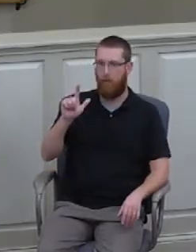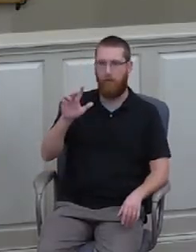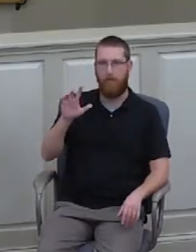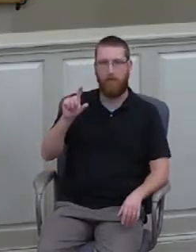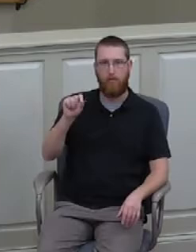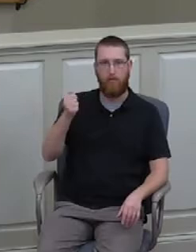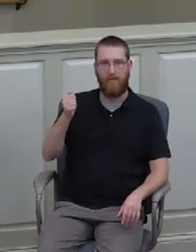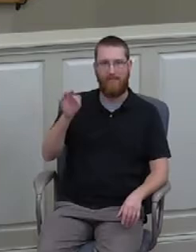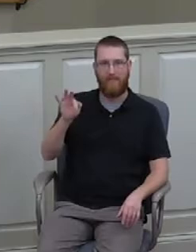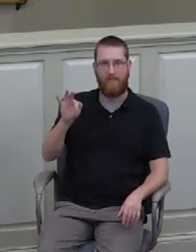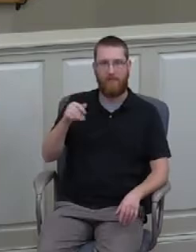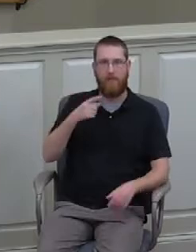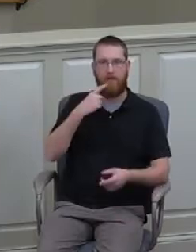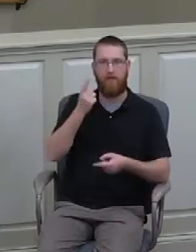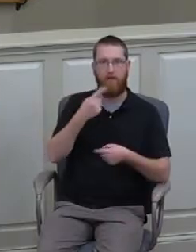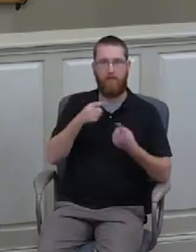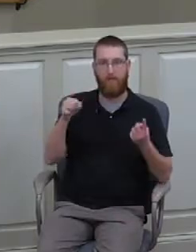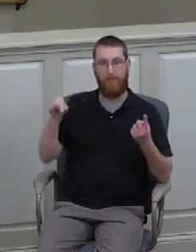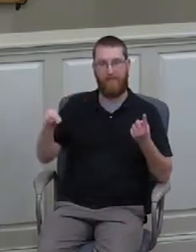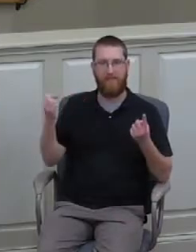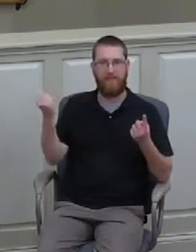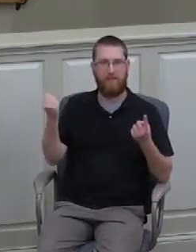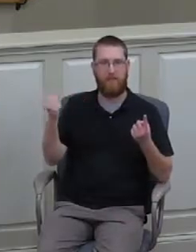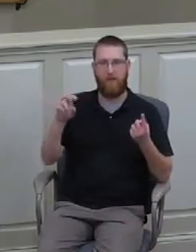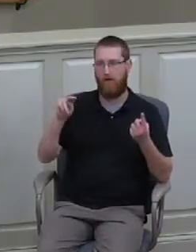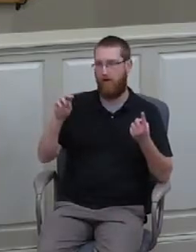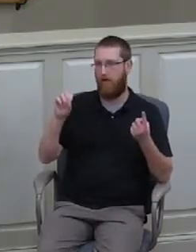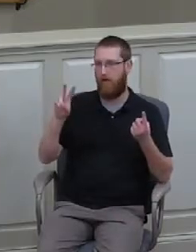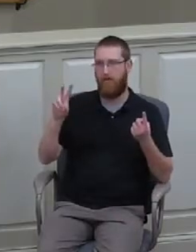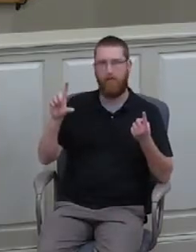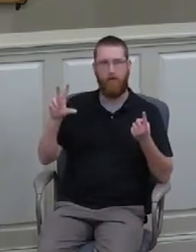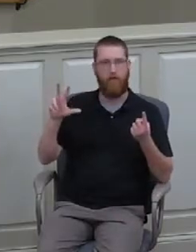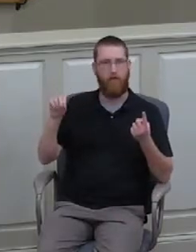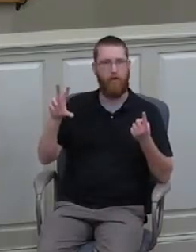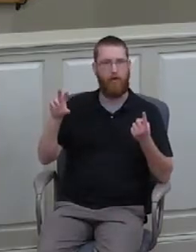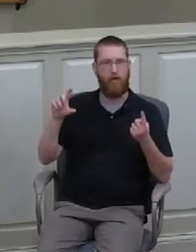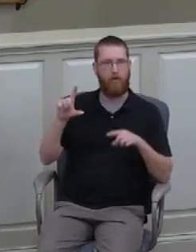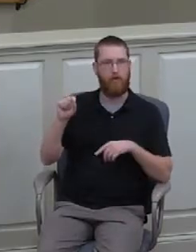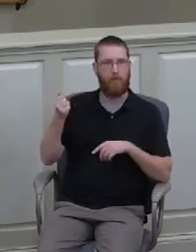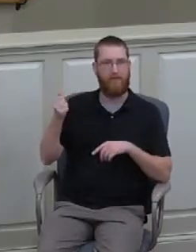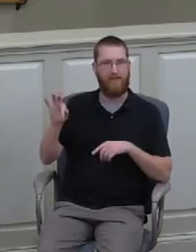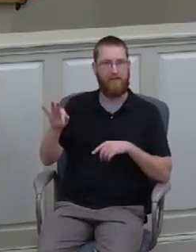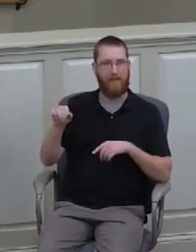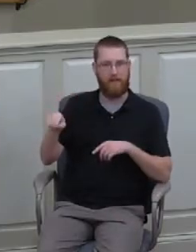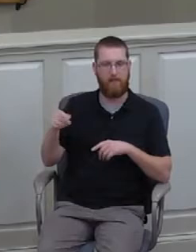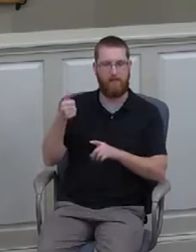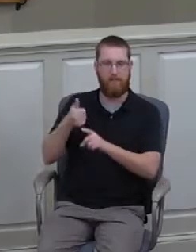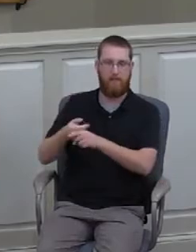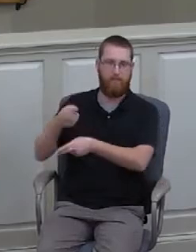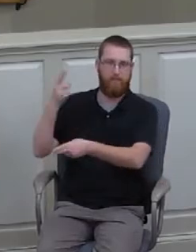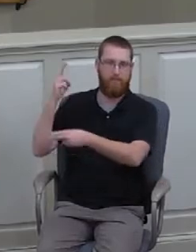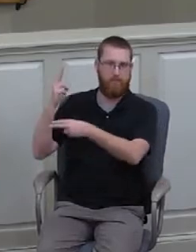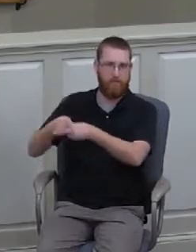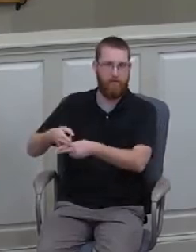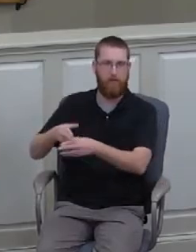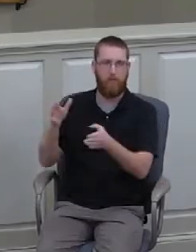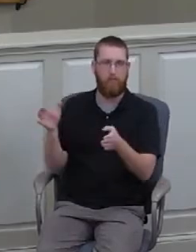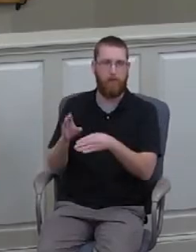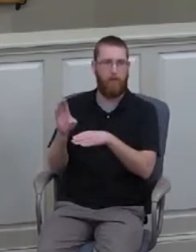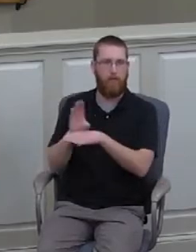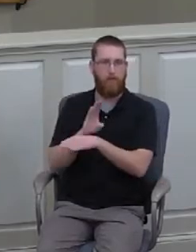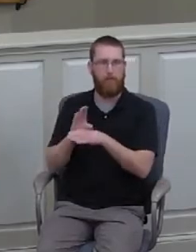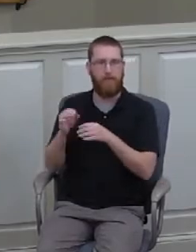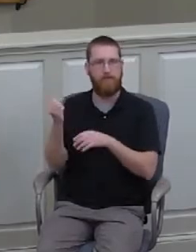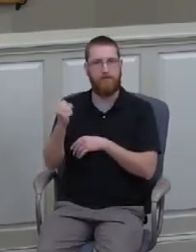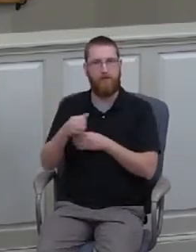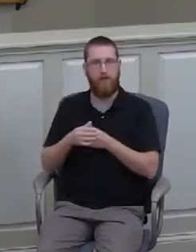2019, do hereby proclaim Saturday, November the 30th, 2019, to be Small Business Saturday, and